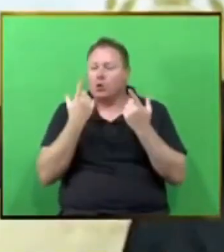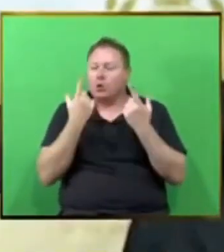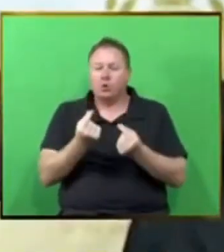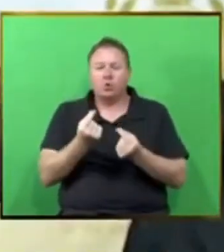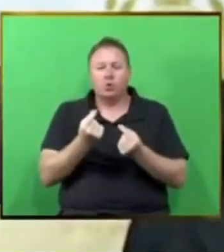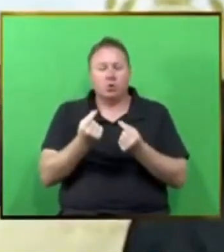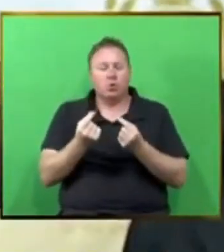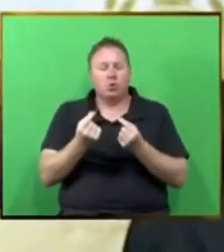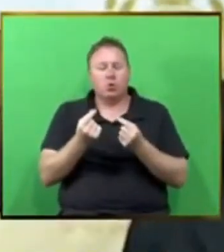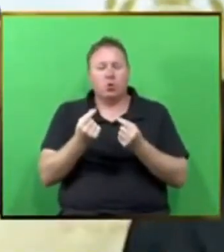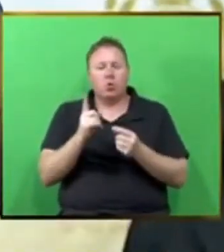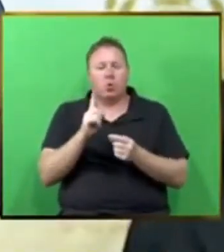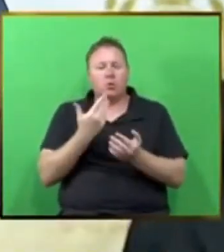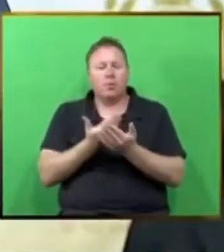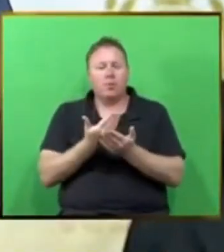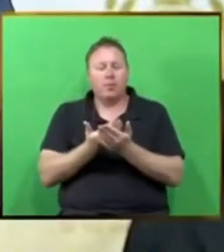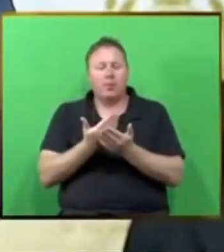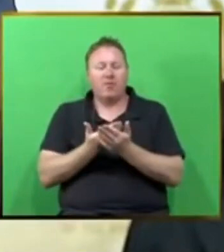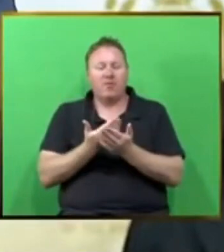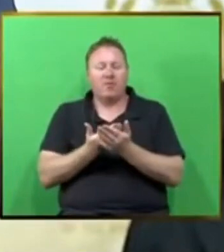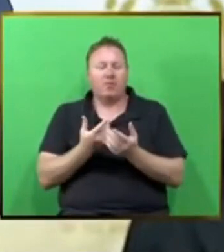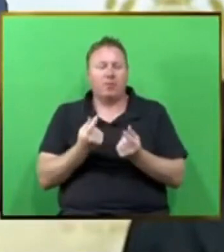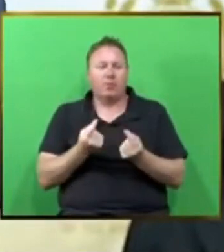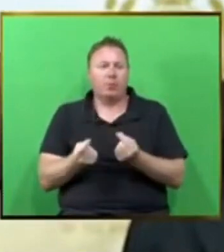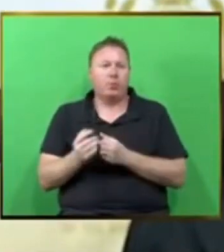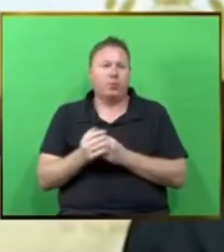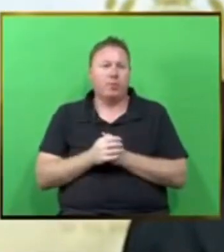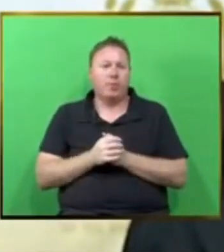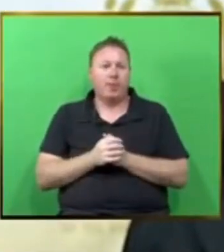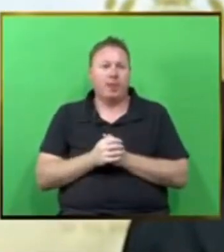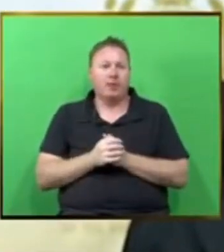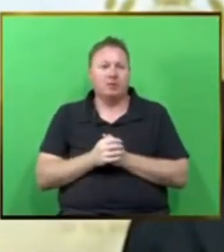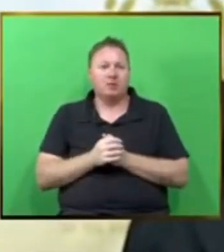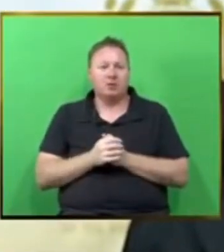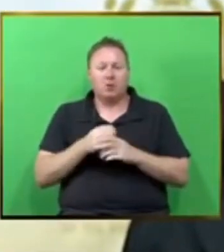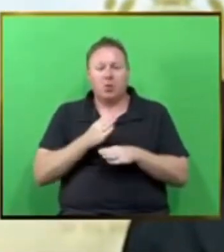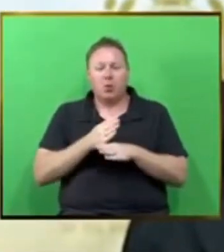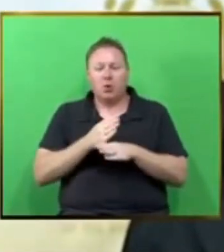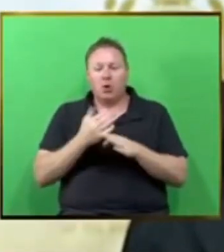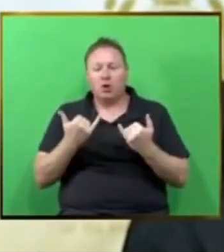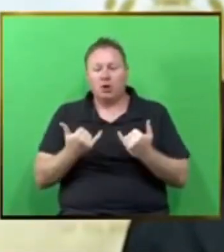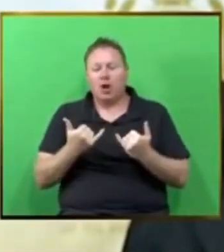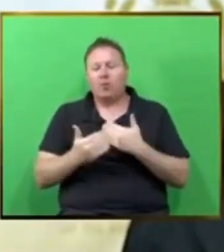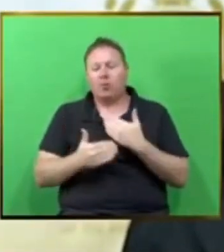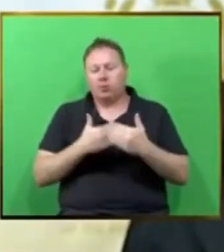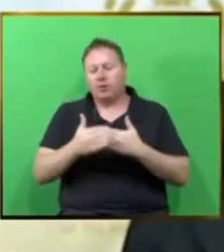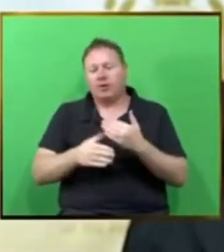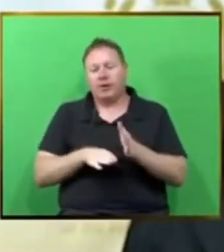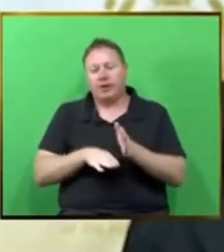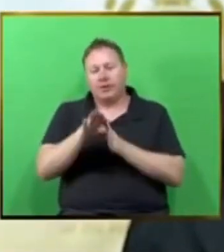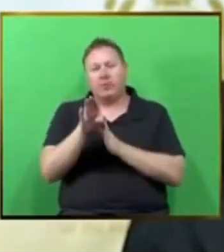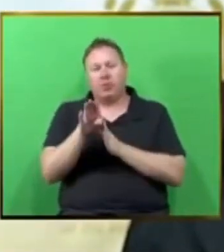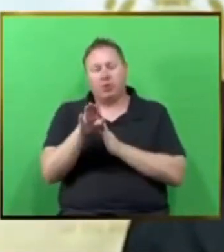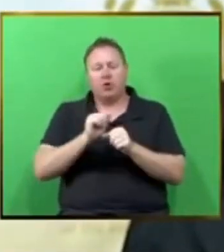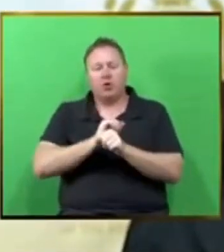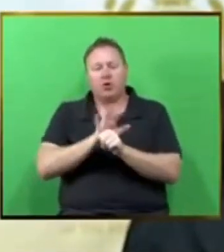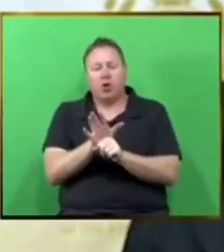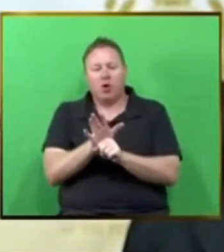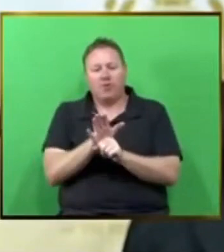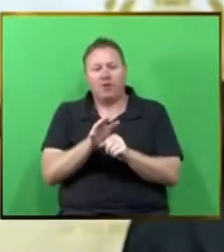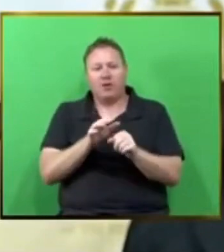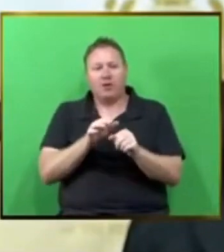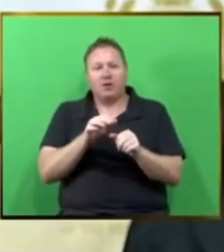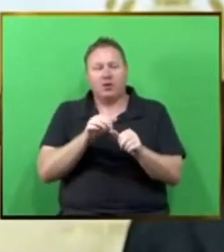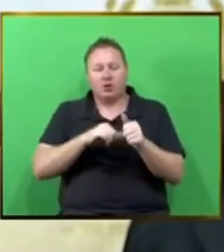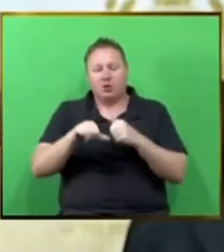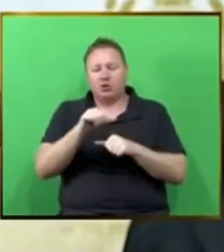the fiscal envelope allows. Work is currently underway to improve the COVID-19 social